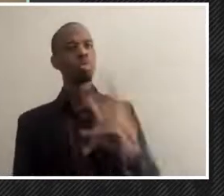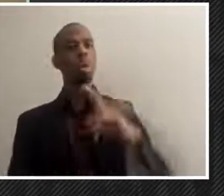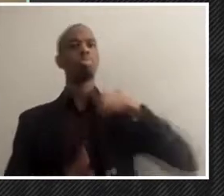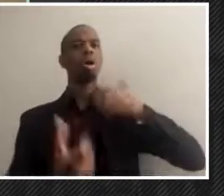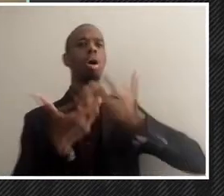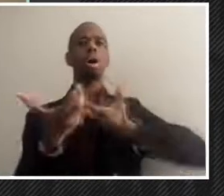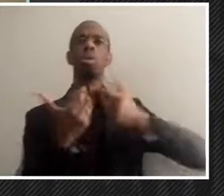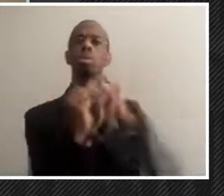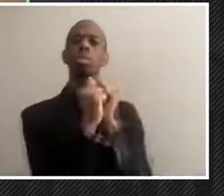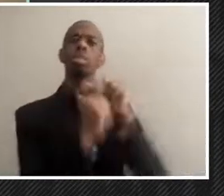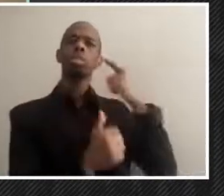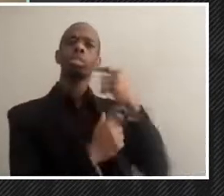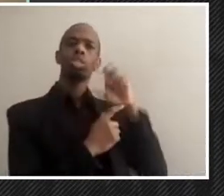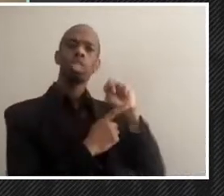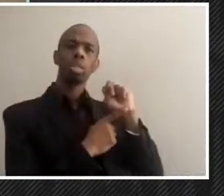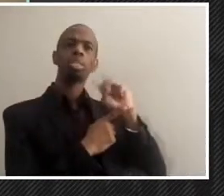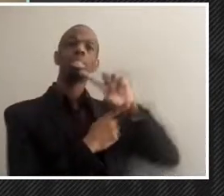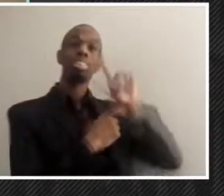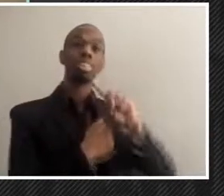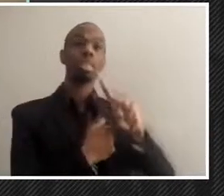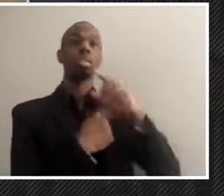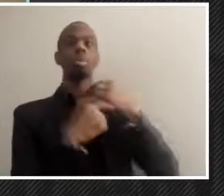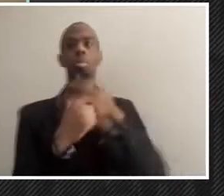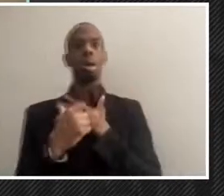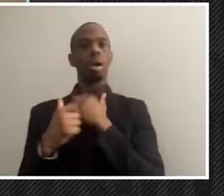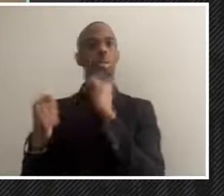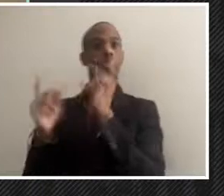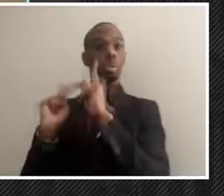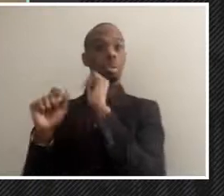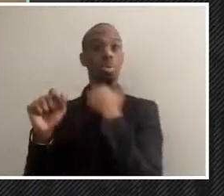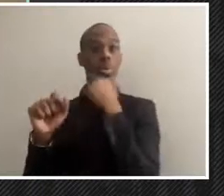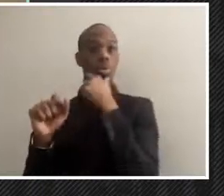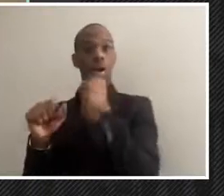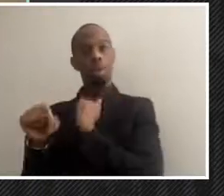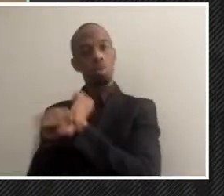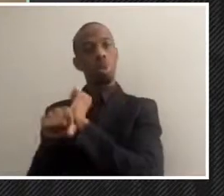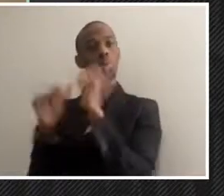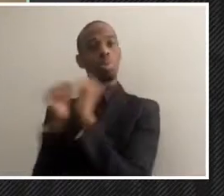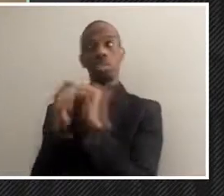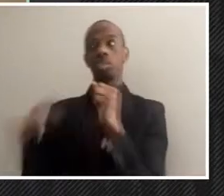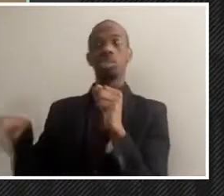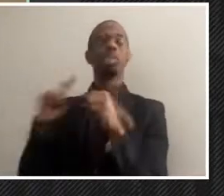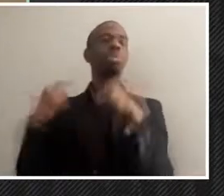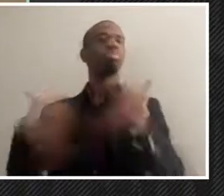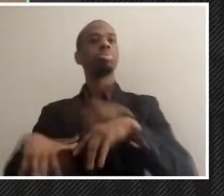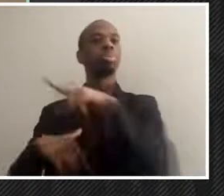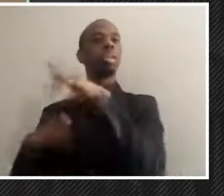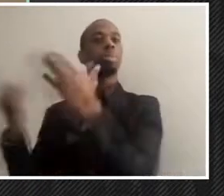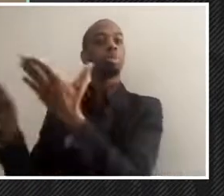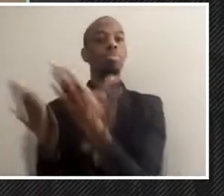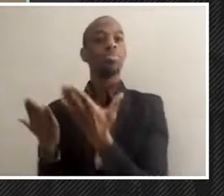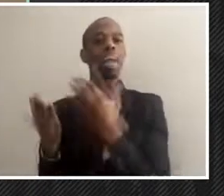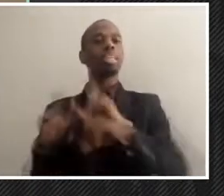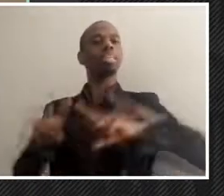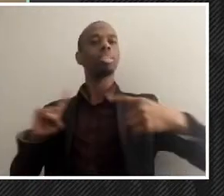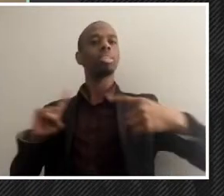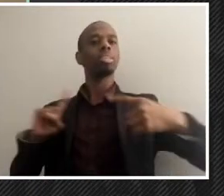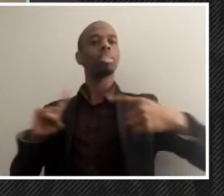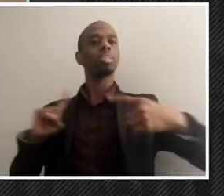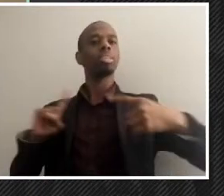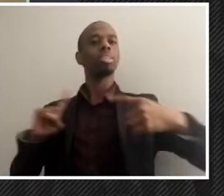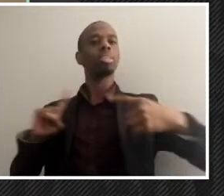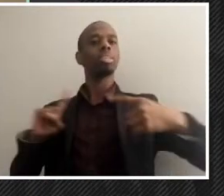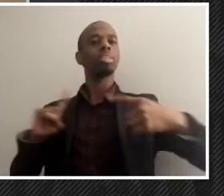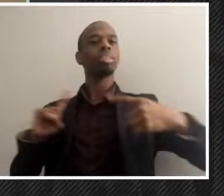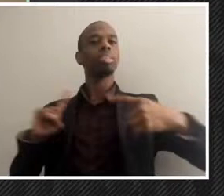day to day. There are a couple of things I'm seeing that provide some insight, I think, as to how this may play out. And you have to remember